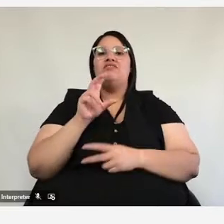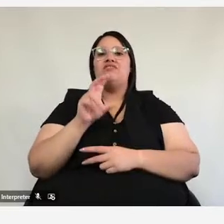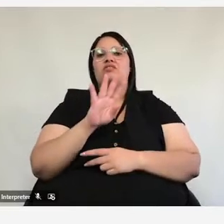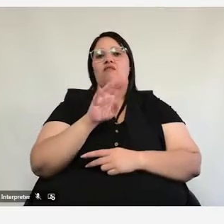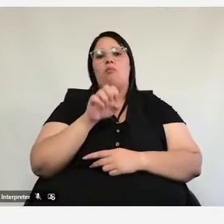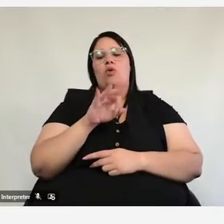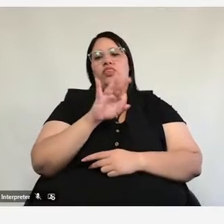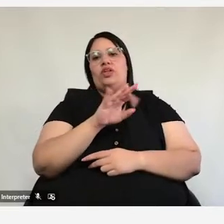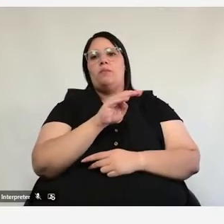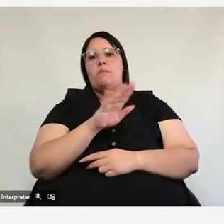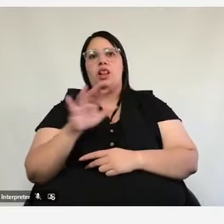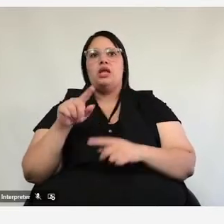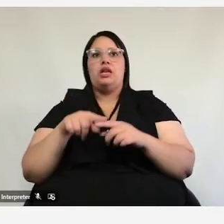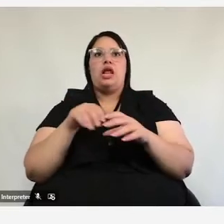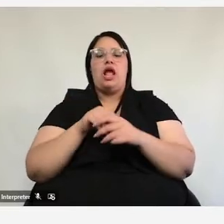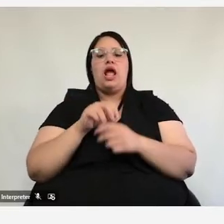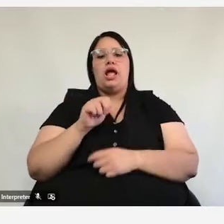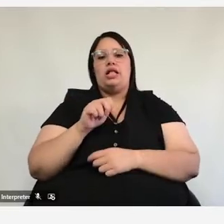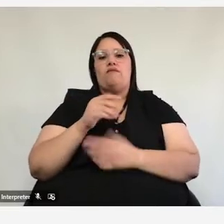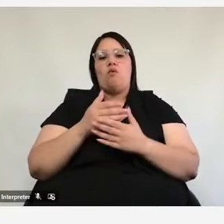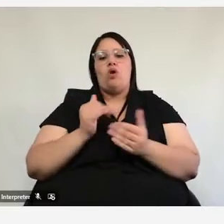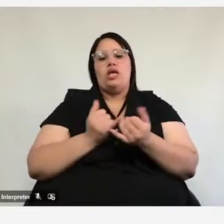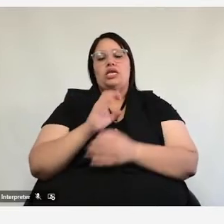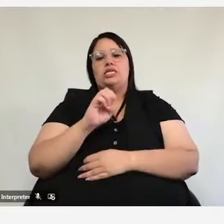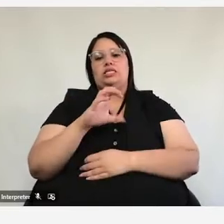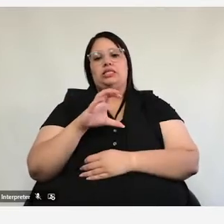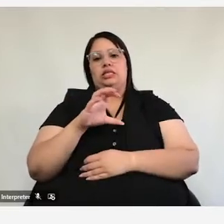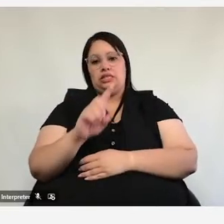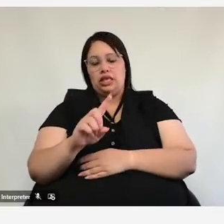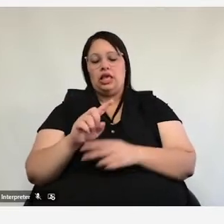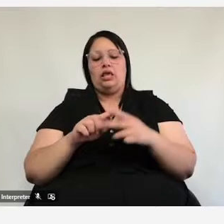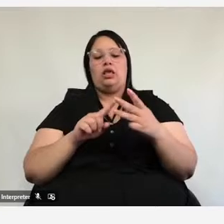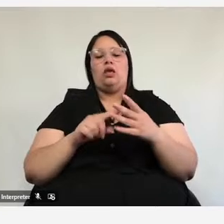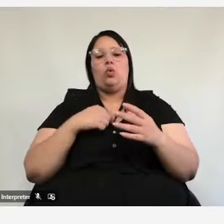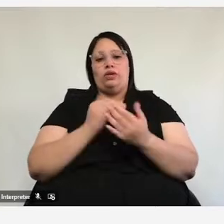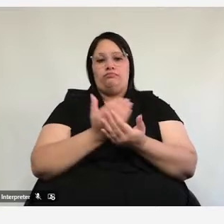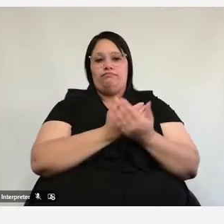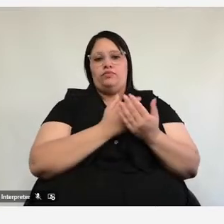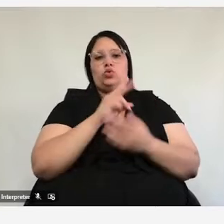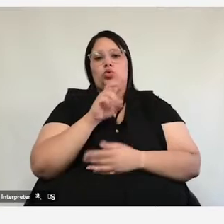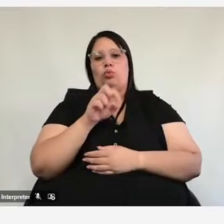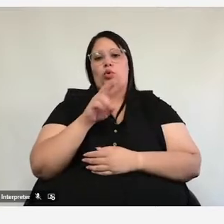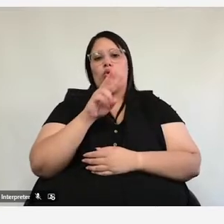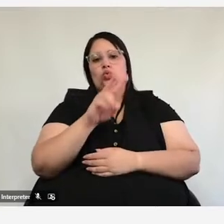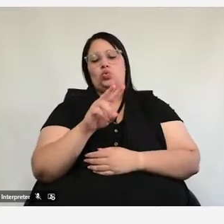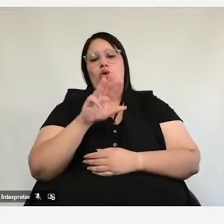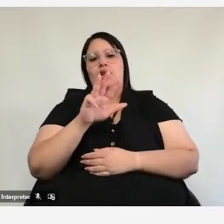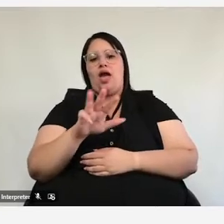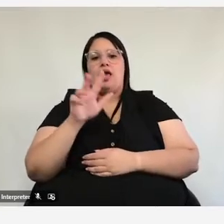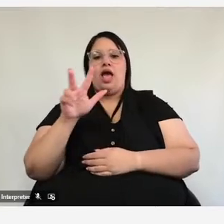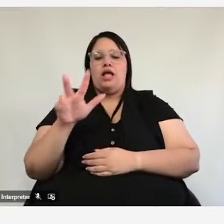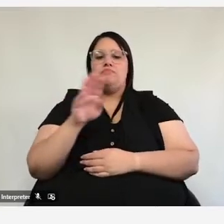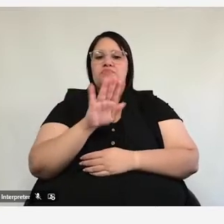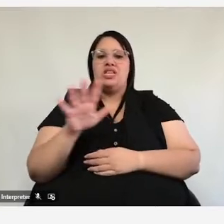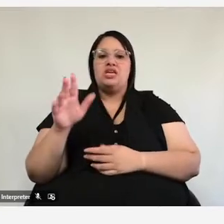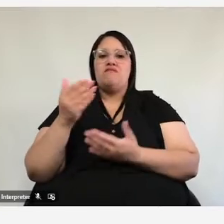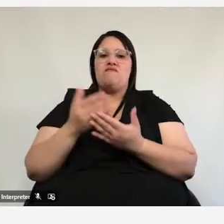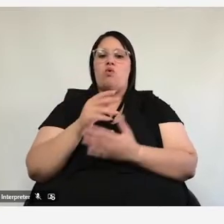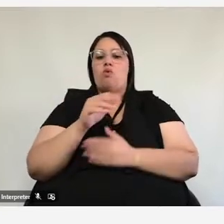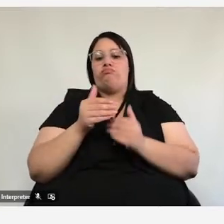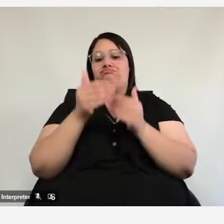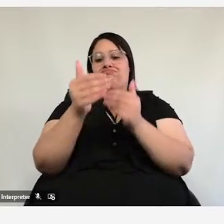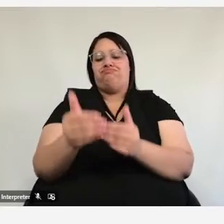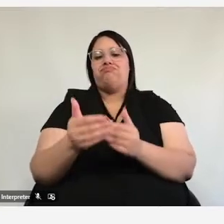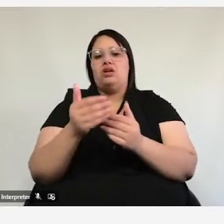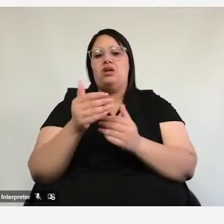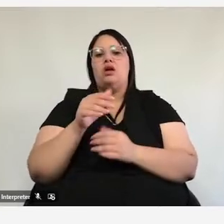4.3 billion rand over the MTEF in early childhood development. We have secured 2.298 billion rand over the MTEF